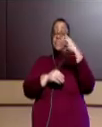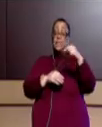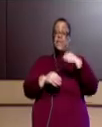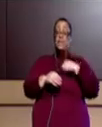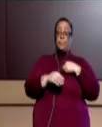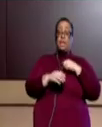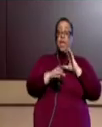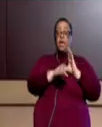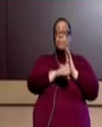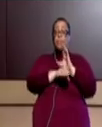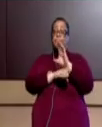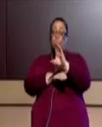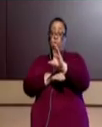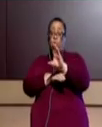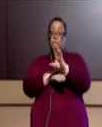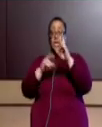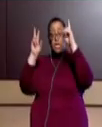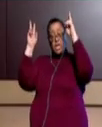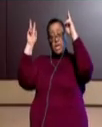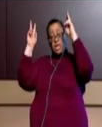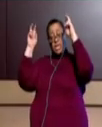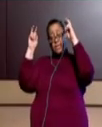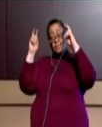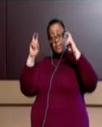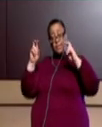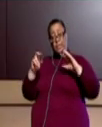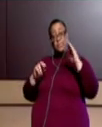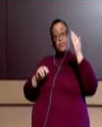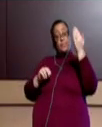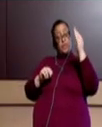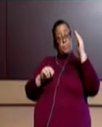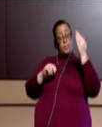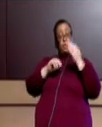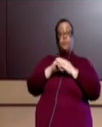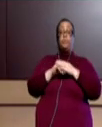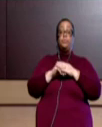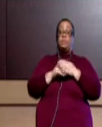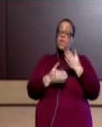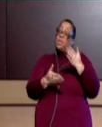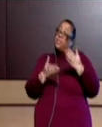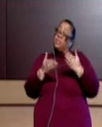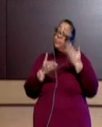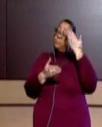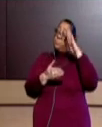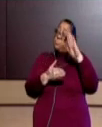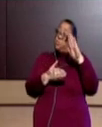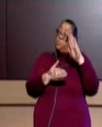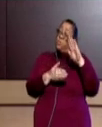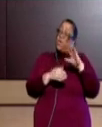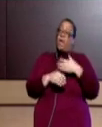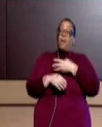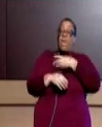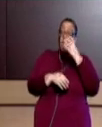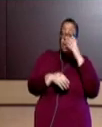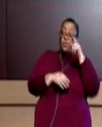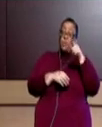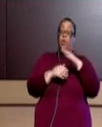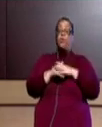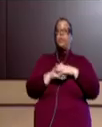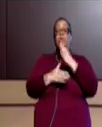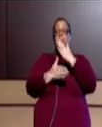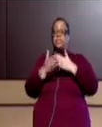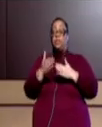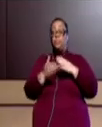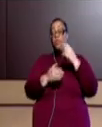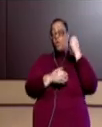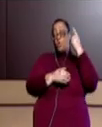been forced to look in the mirror. Some of y'all did not realize how angry you are. Yes, yes, yes. Some of y'all don't